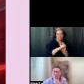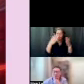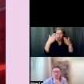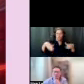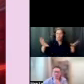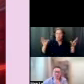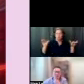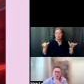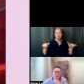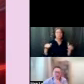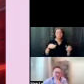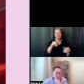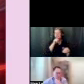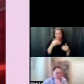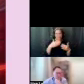at this as